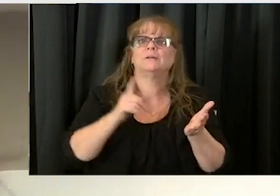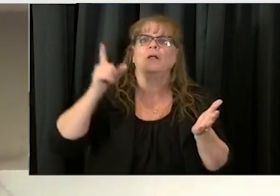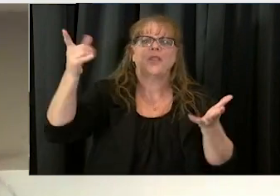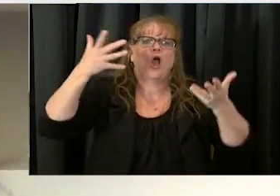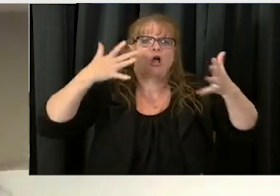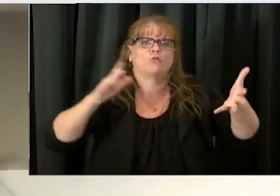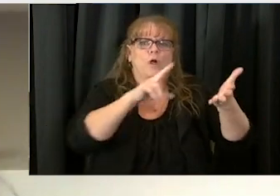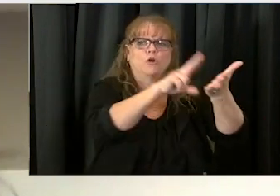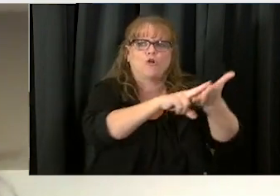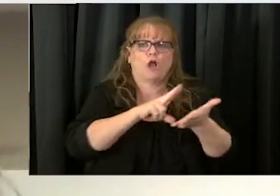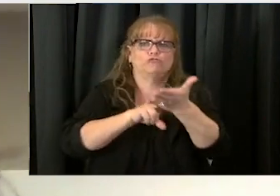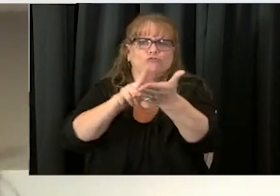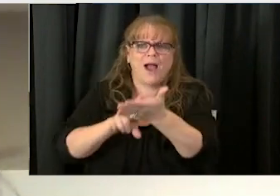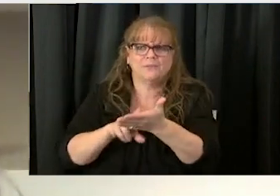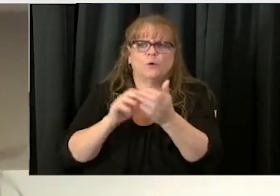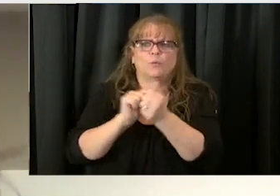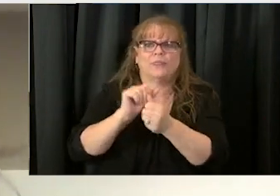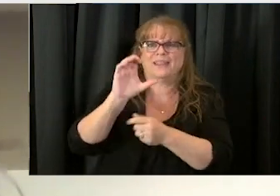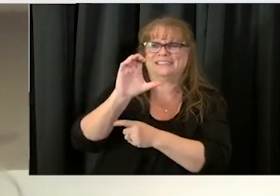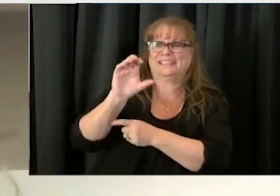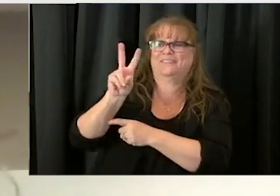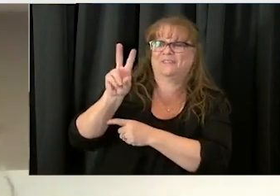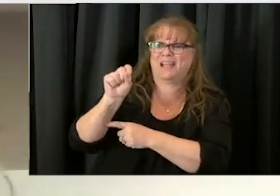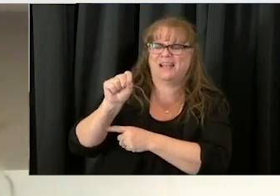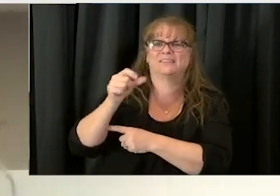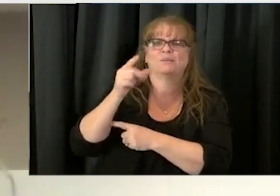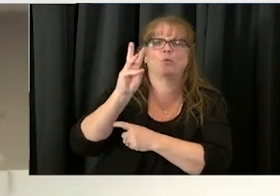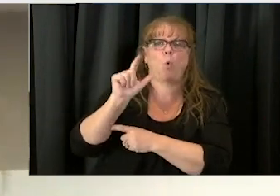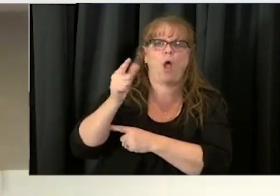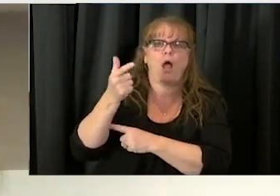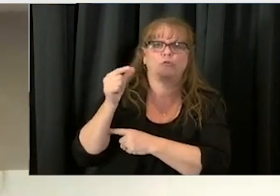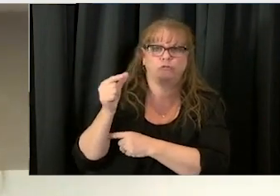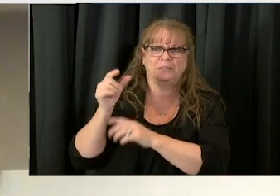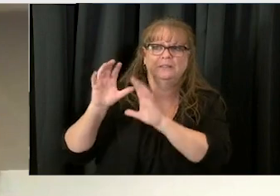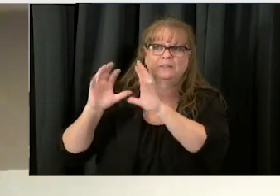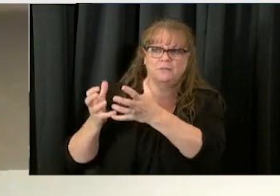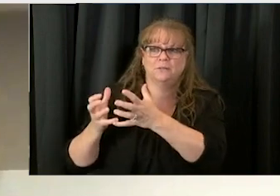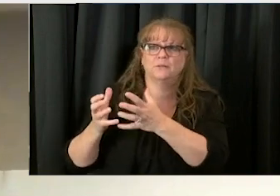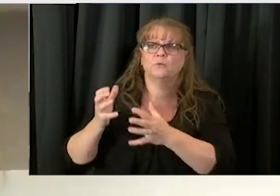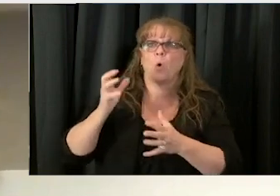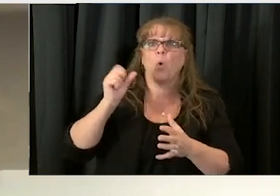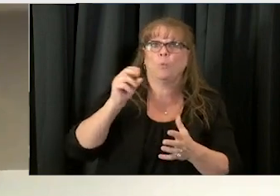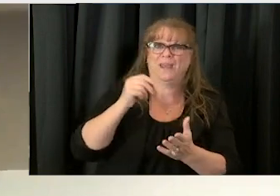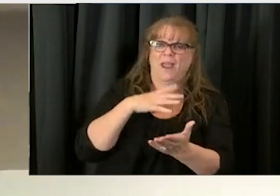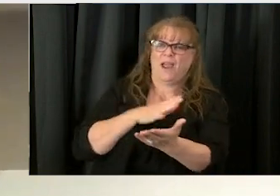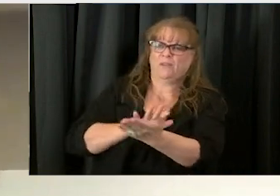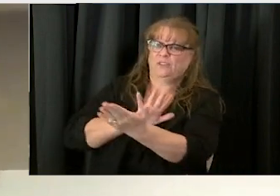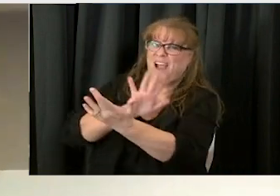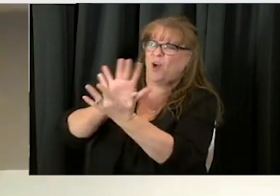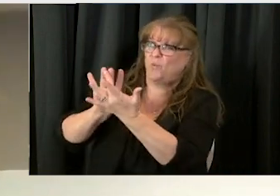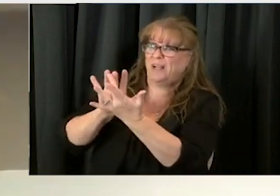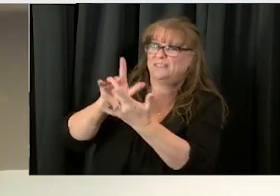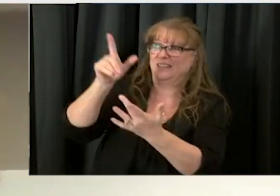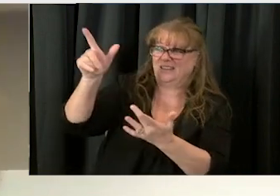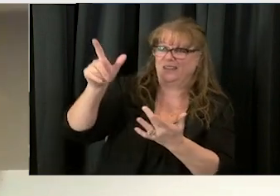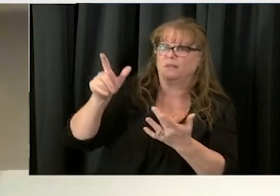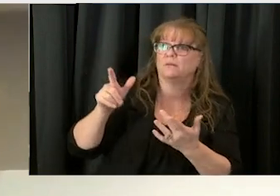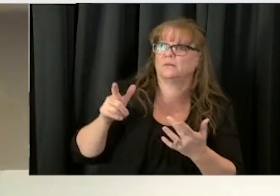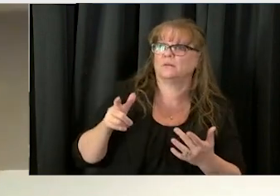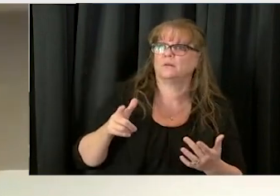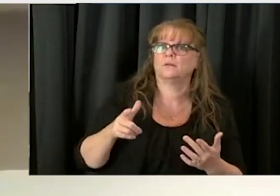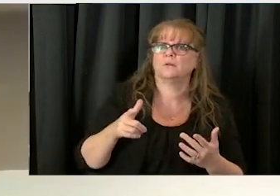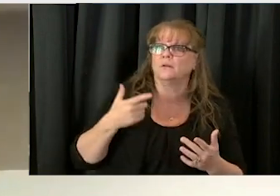We do not feel like it's going quick enough. We have offered technical assistance and staffing to help move that along. We will continue